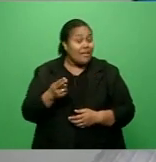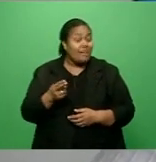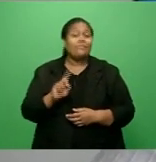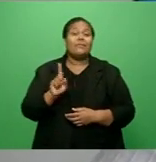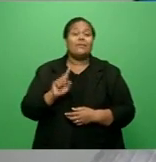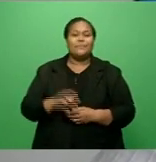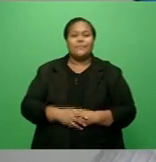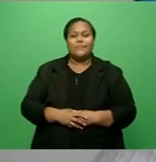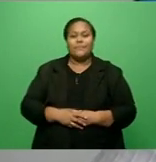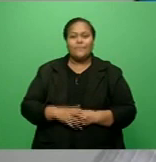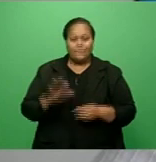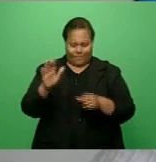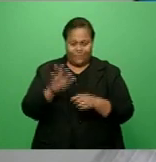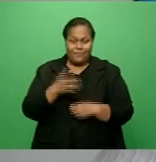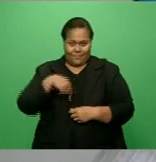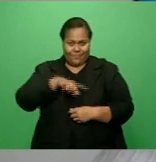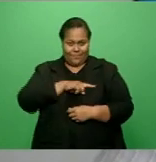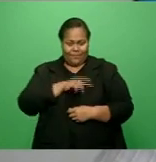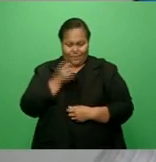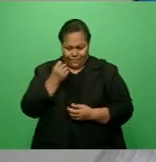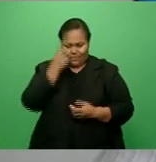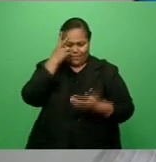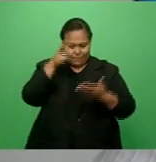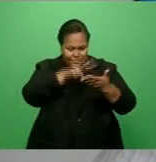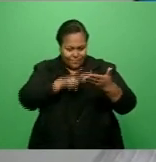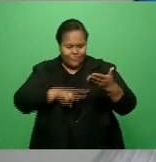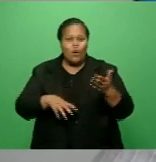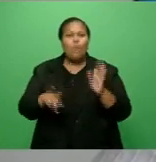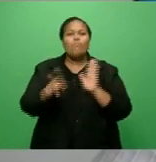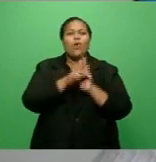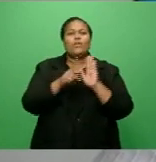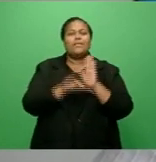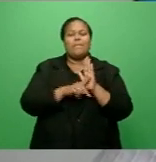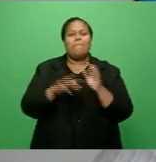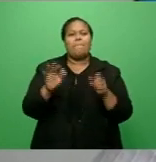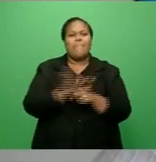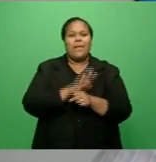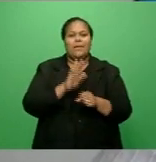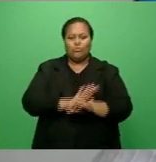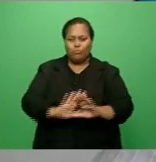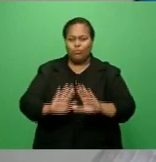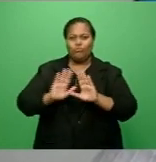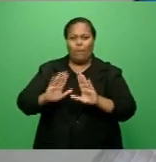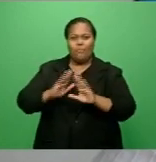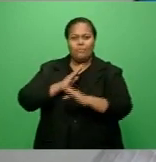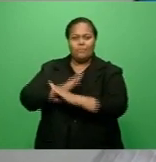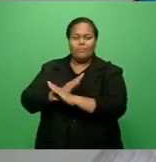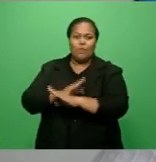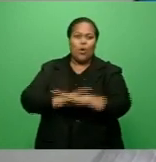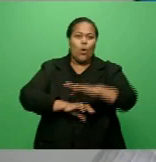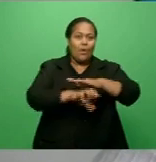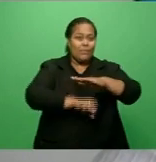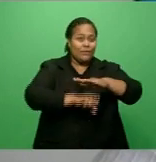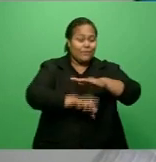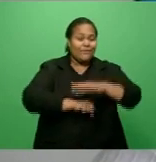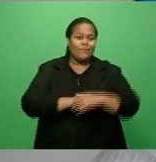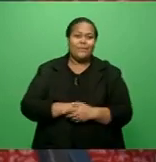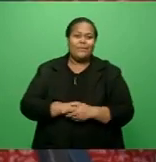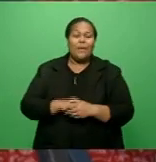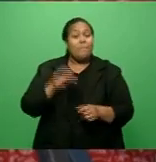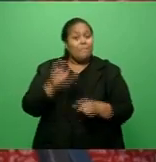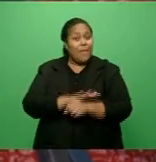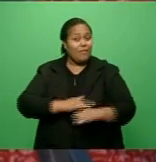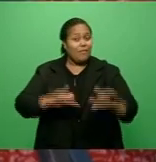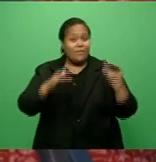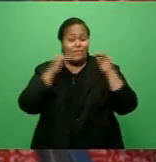make us come up with sound policies that will curb corruption or create a fair,